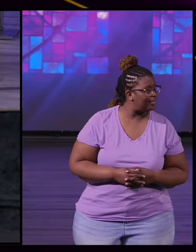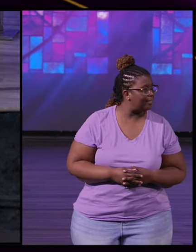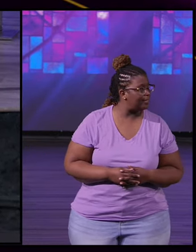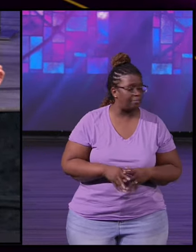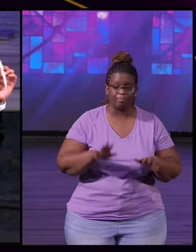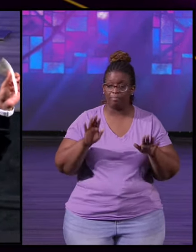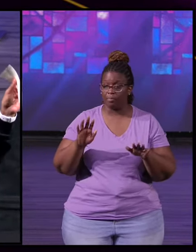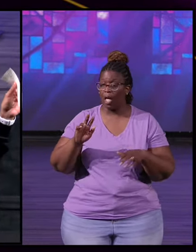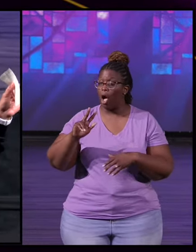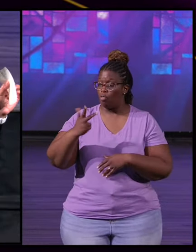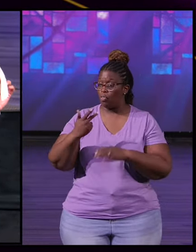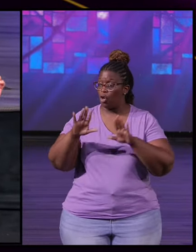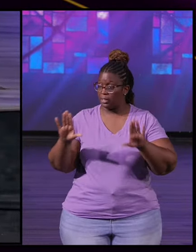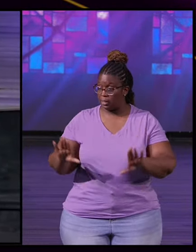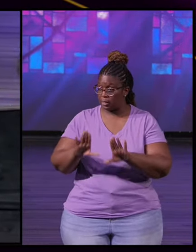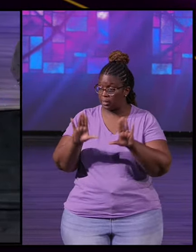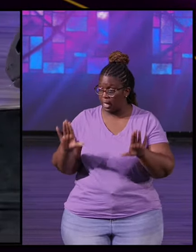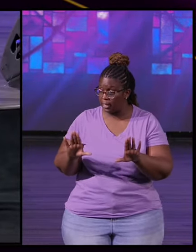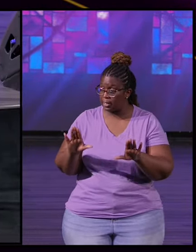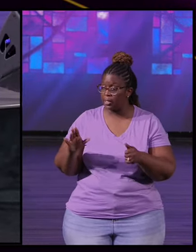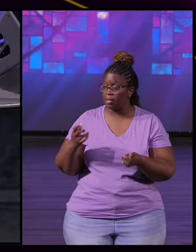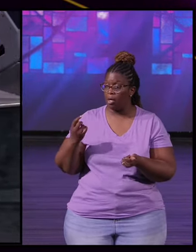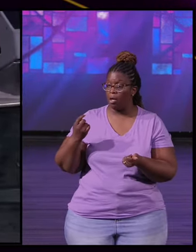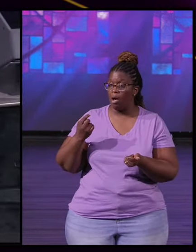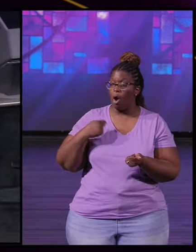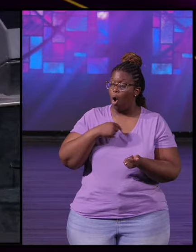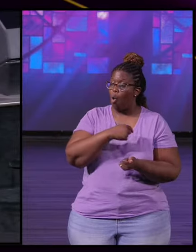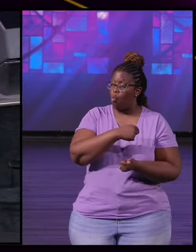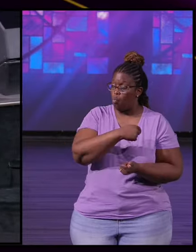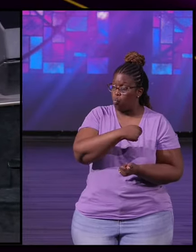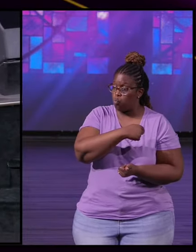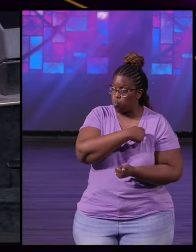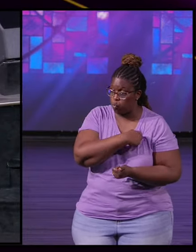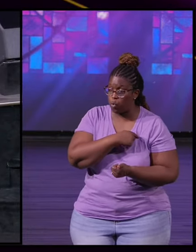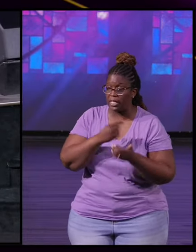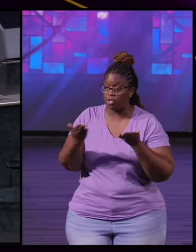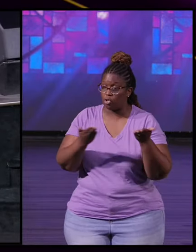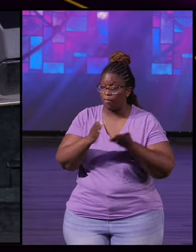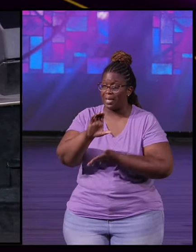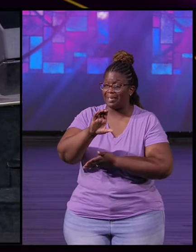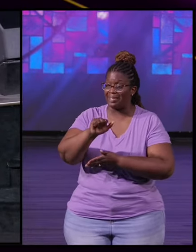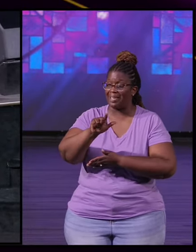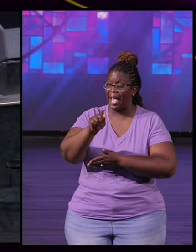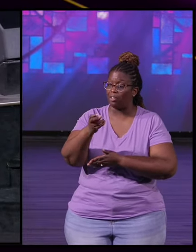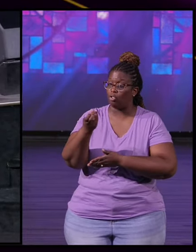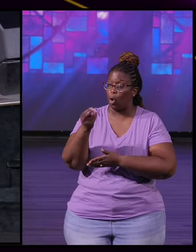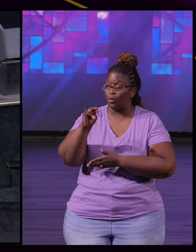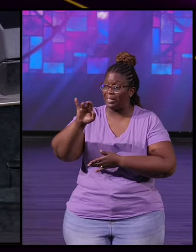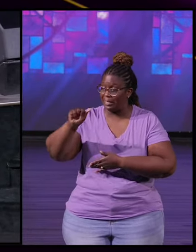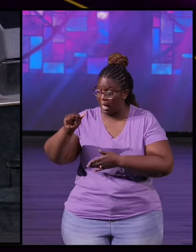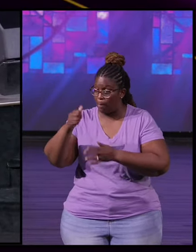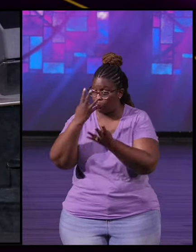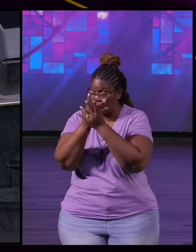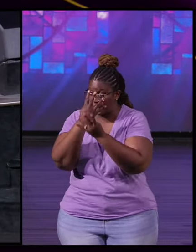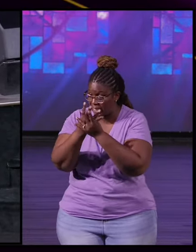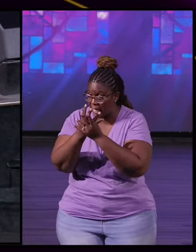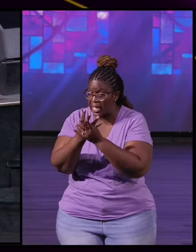On third Sundays, we minister in Caledonia State Prison. There have been 6 salvation decisions